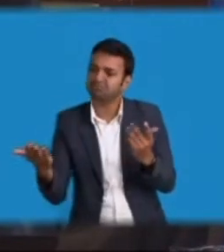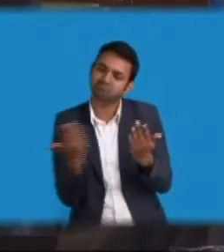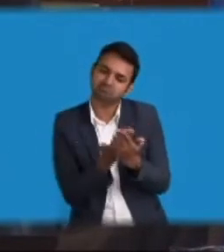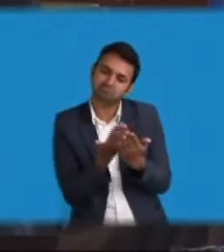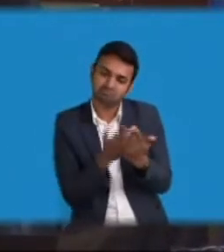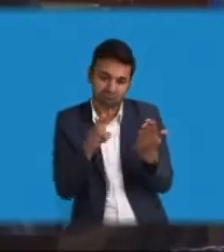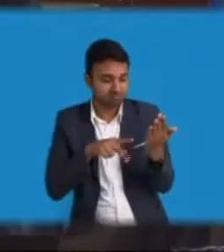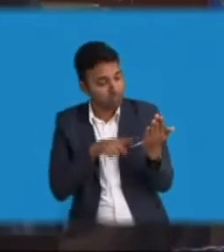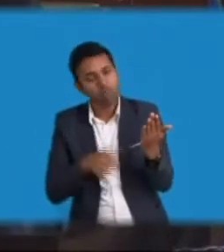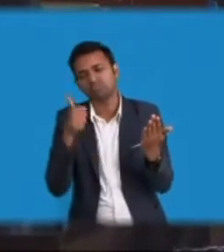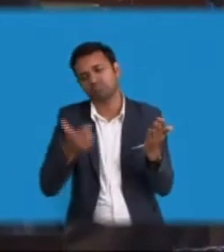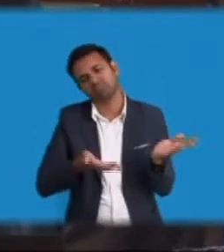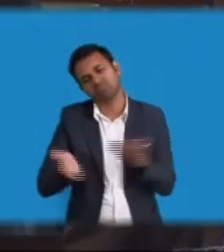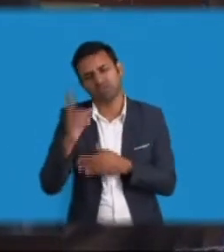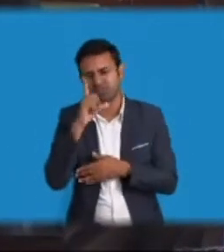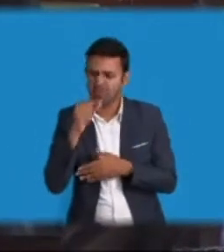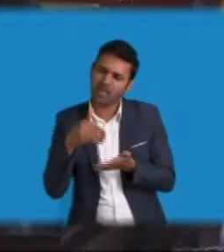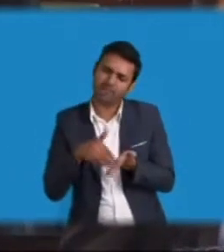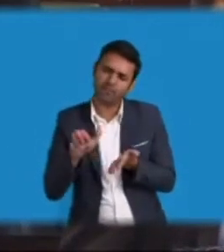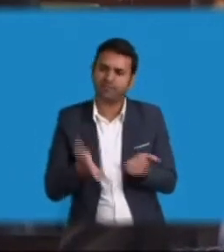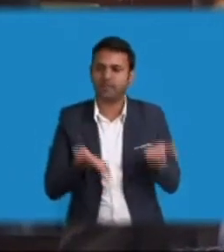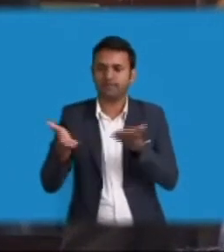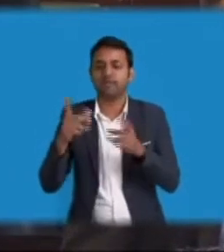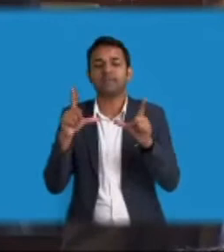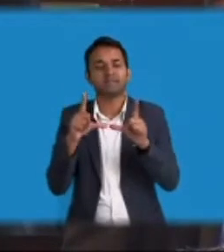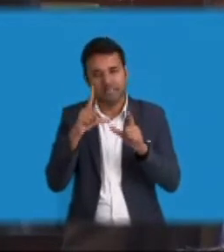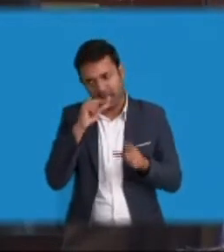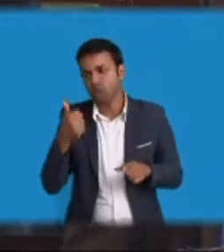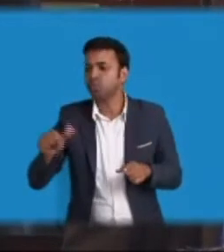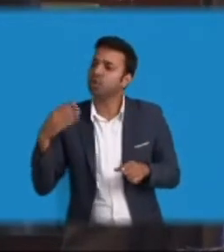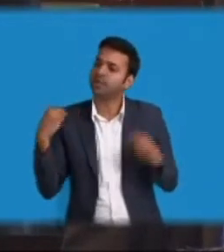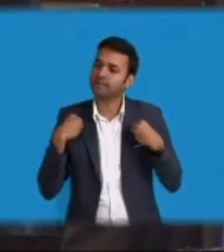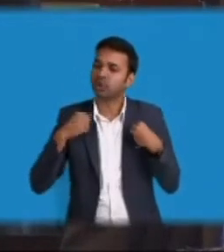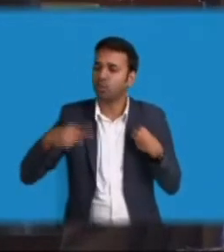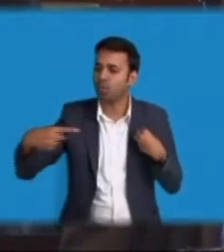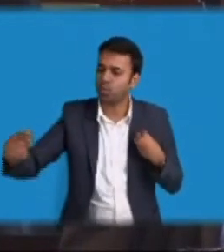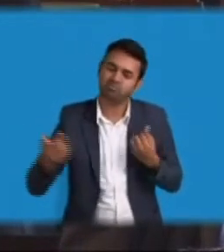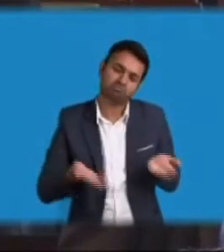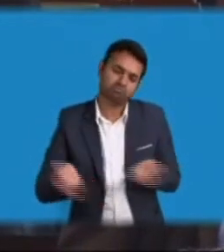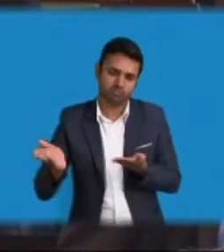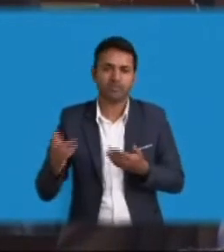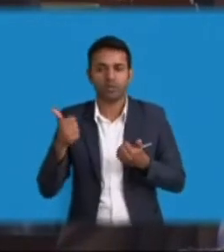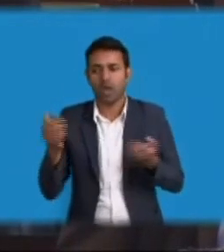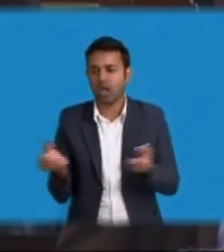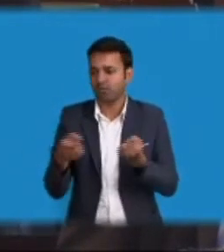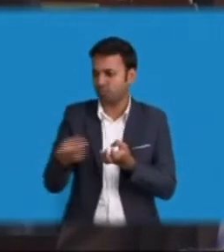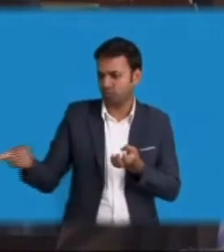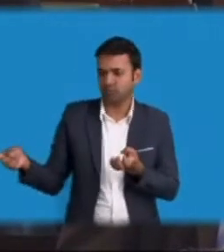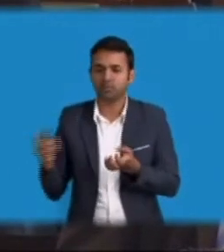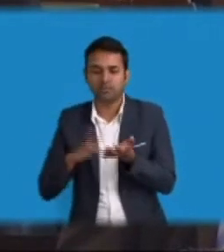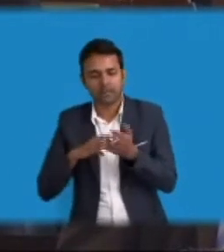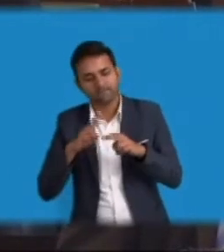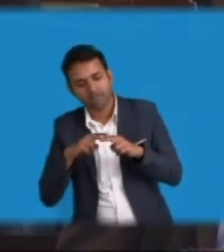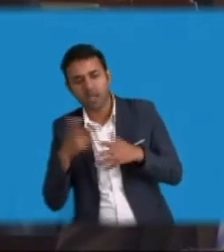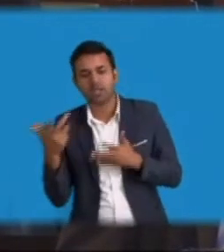documents. Madam Speaker, to promote good sanitation standards, the government and municipal councils have invested heavily